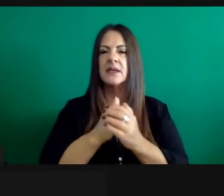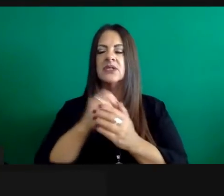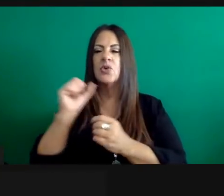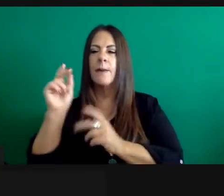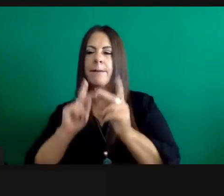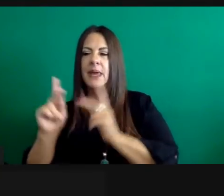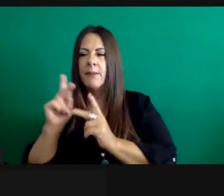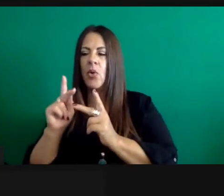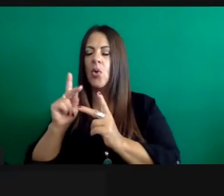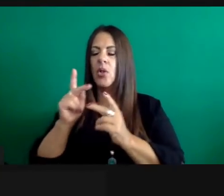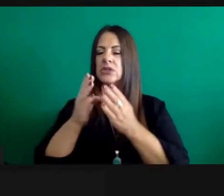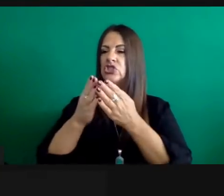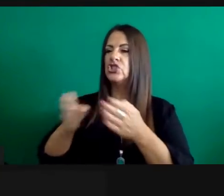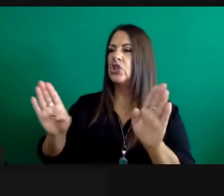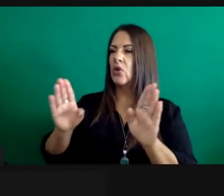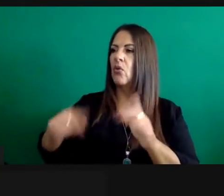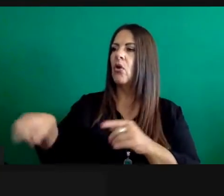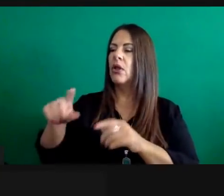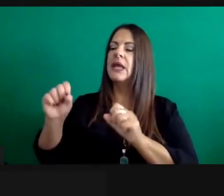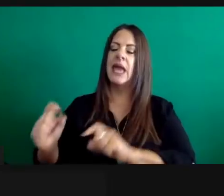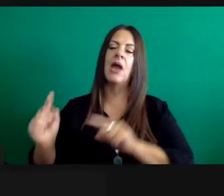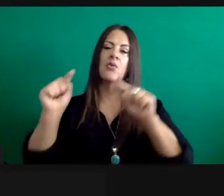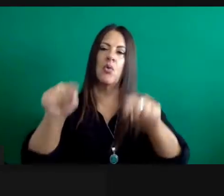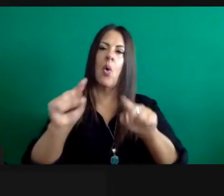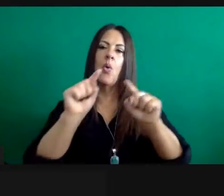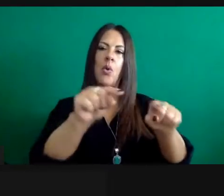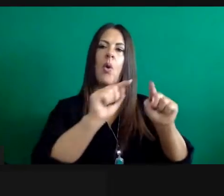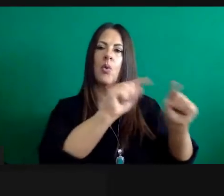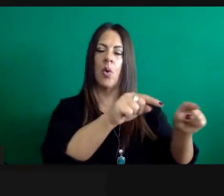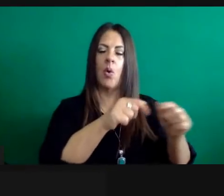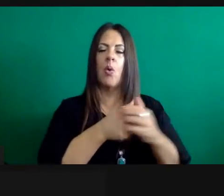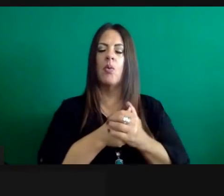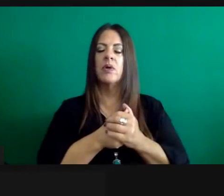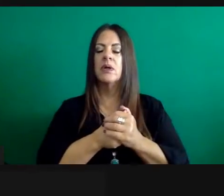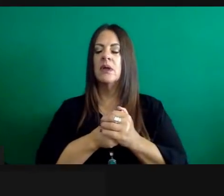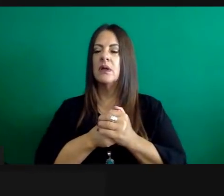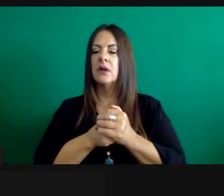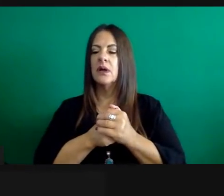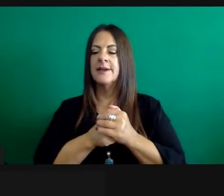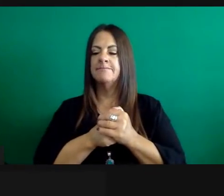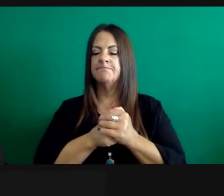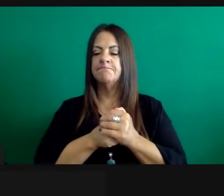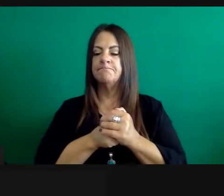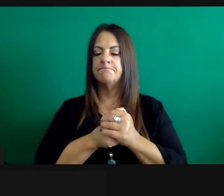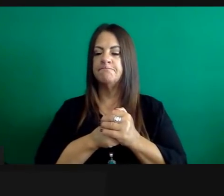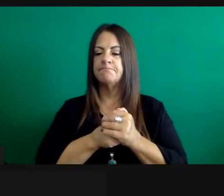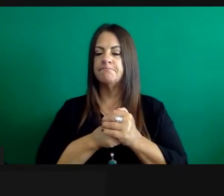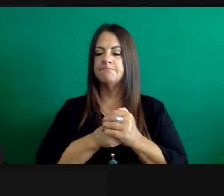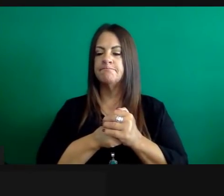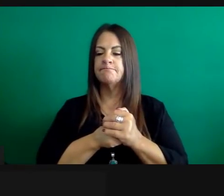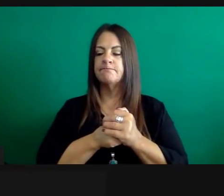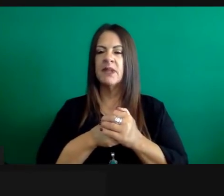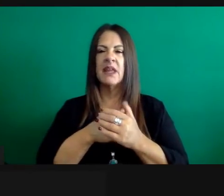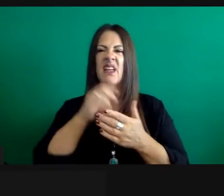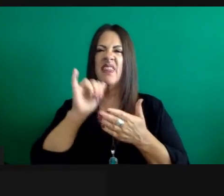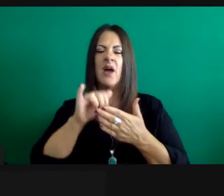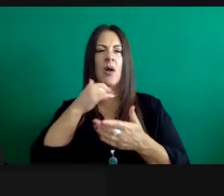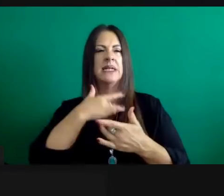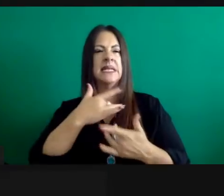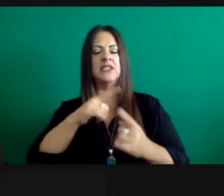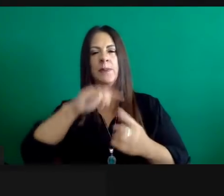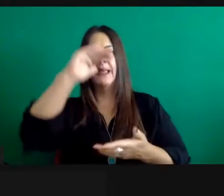the public could go to places where we weren't seeing such sort of densely